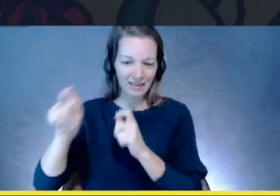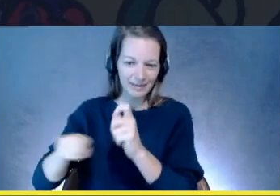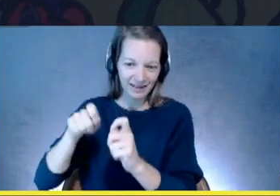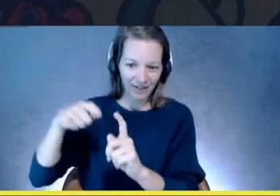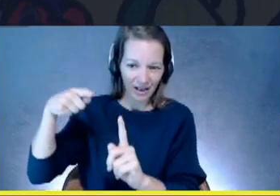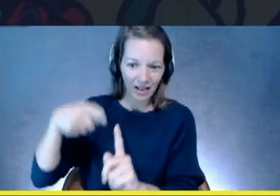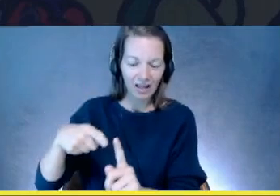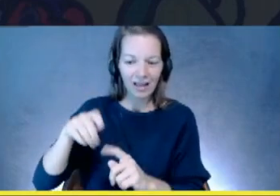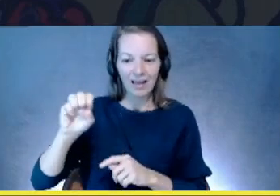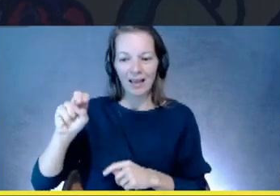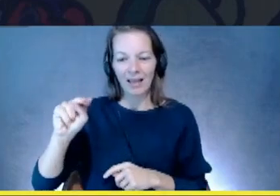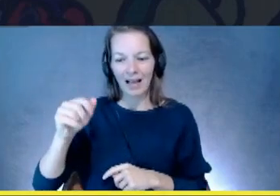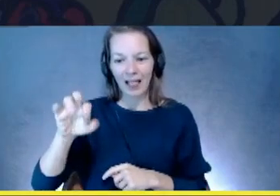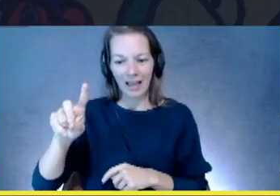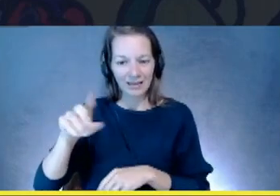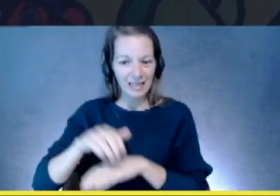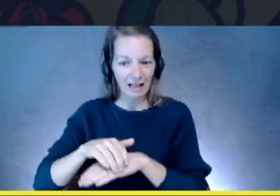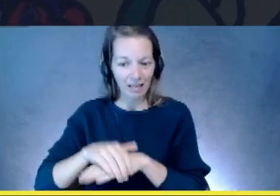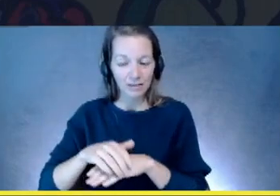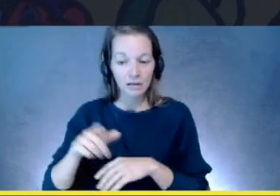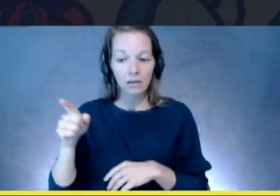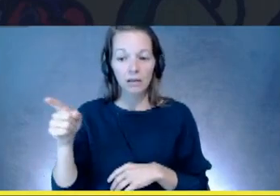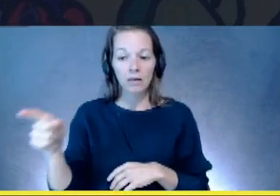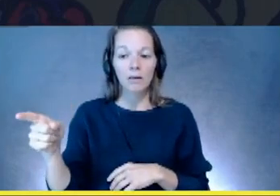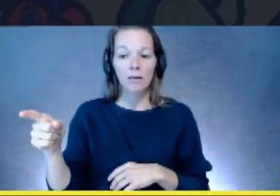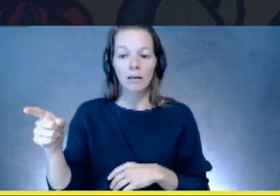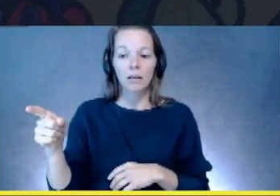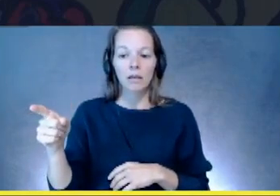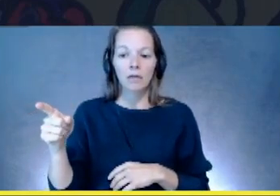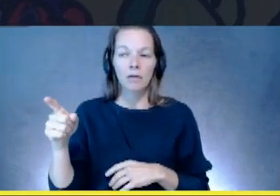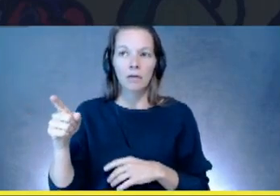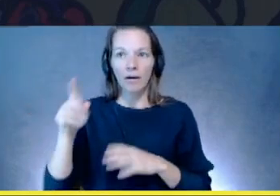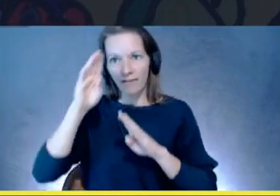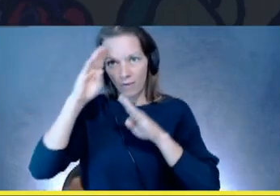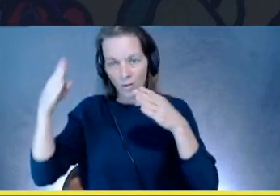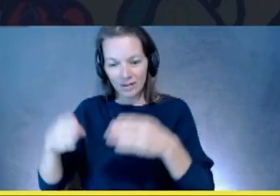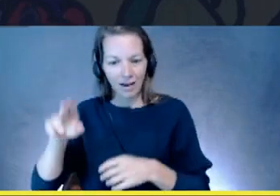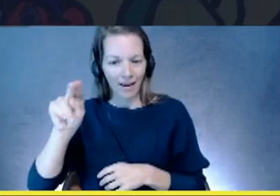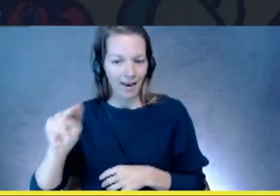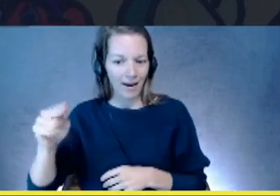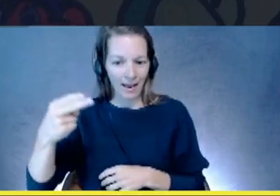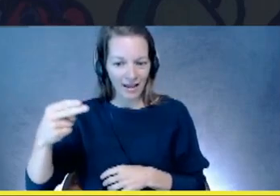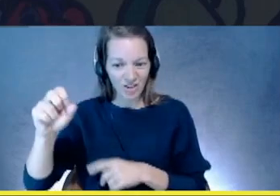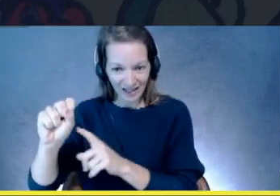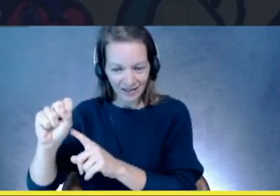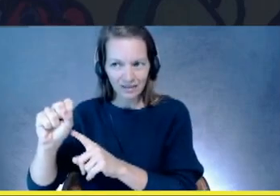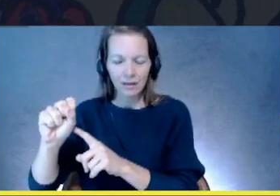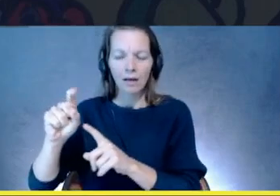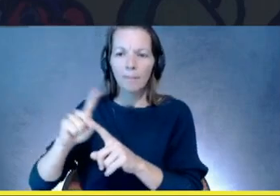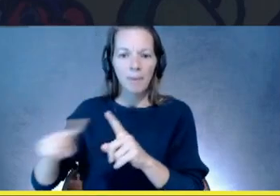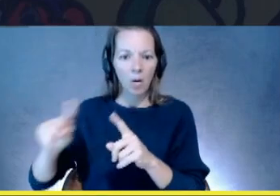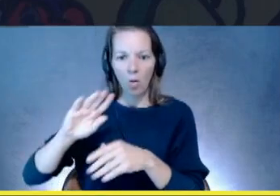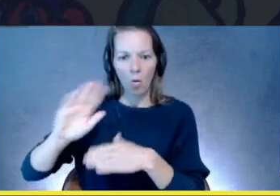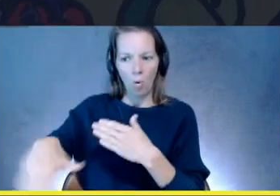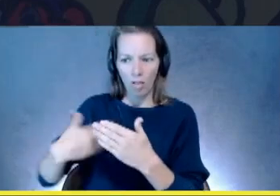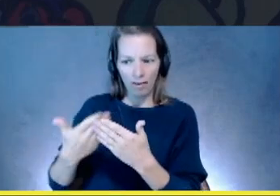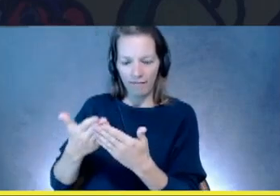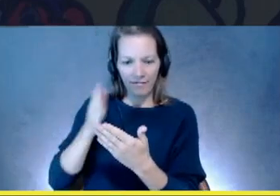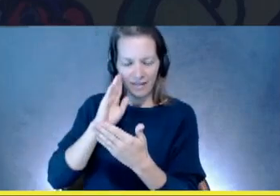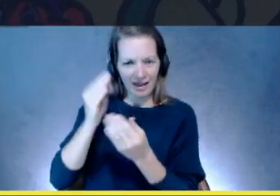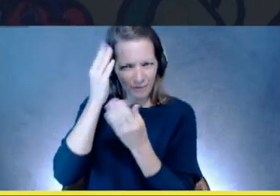international perspective. And even though it's focusing on the NHS, I think the lessons that are or can be derived from this